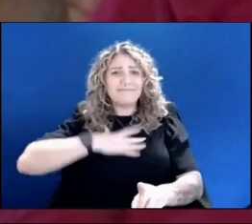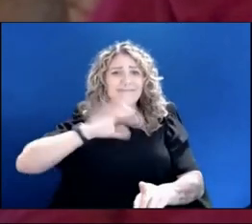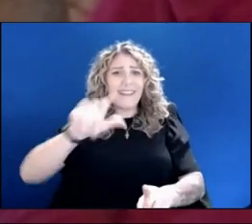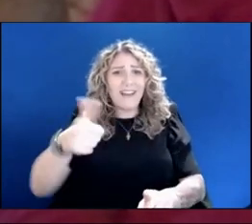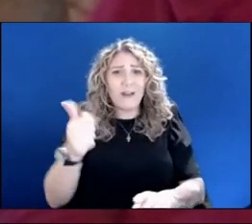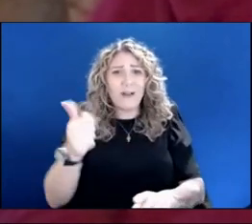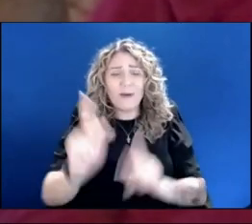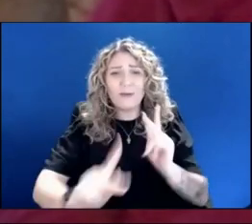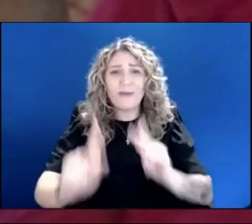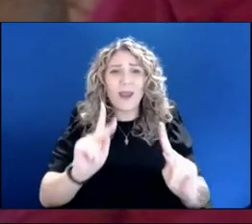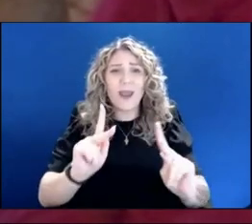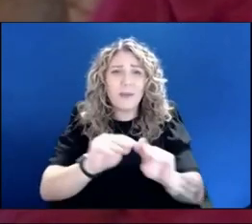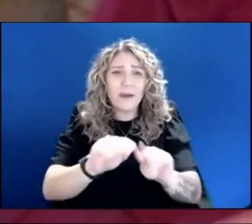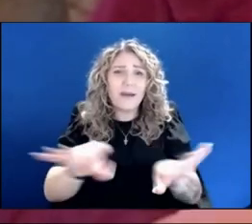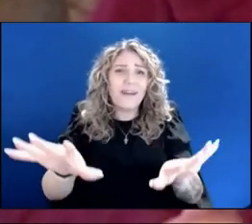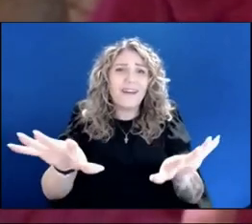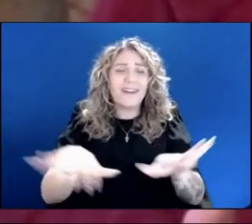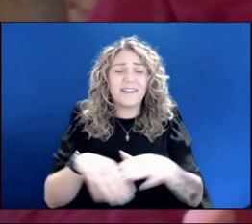you know,